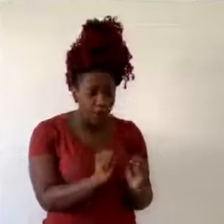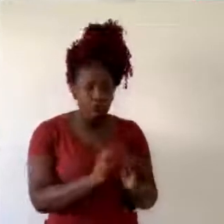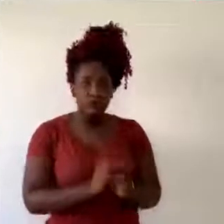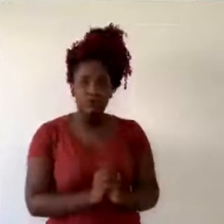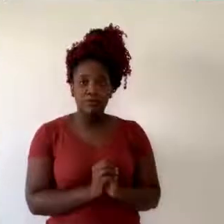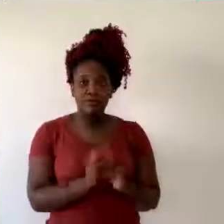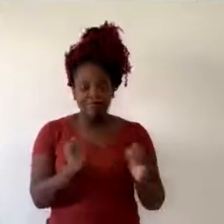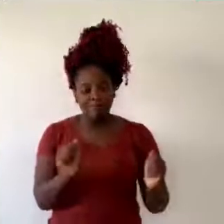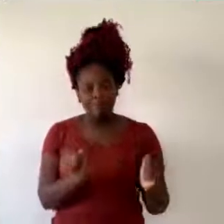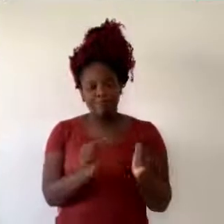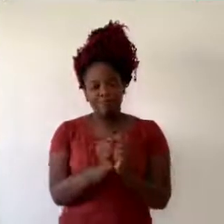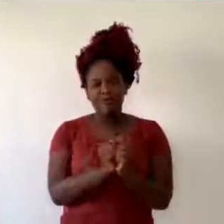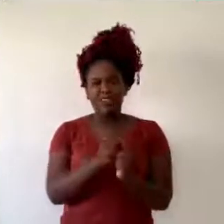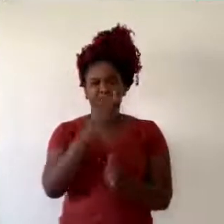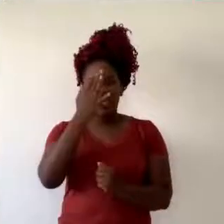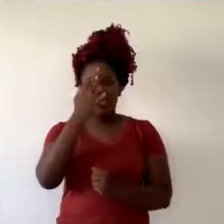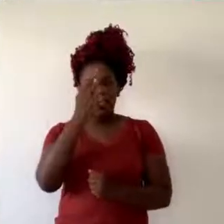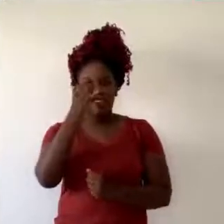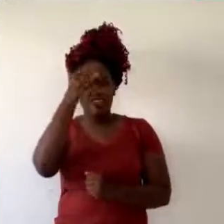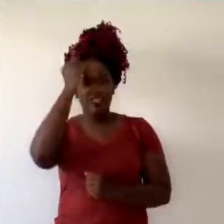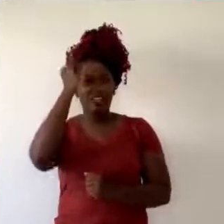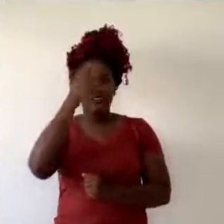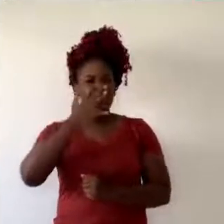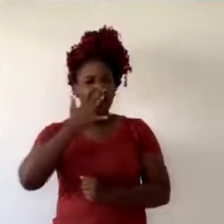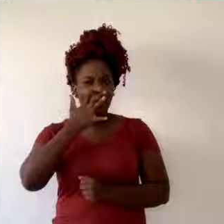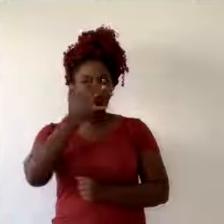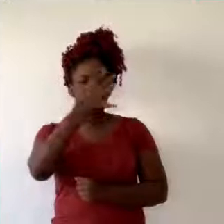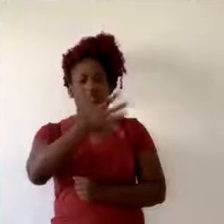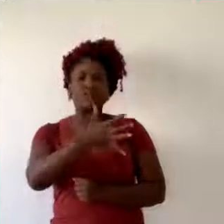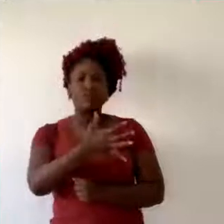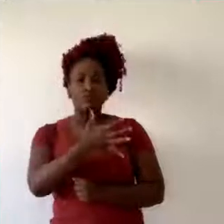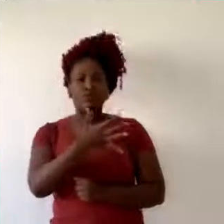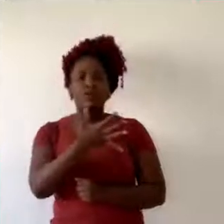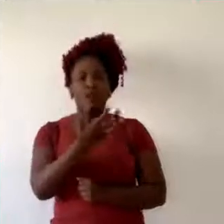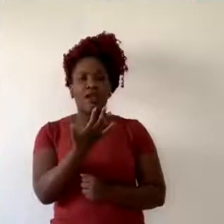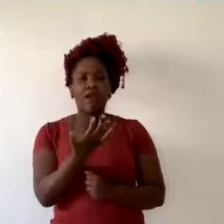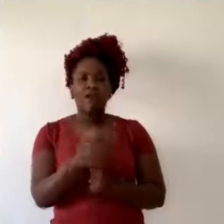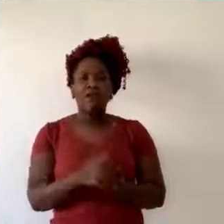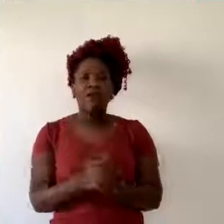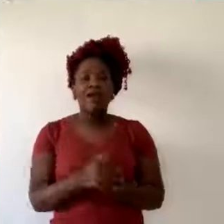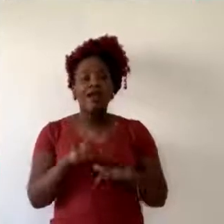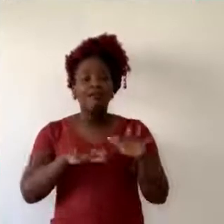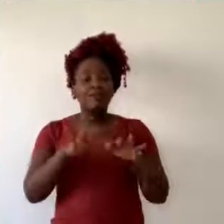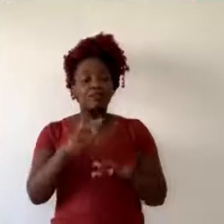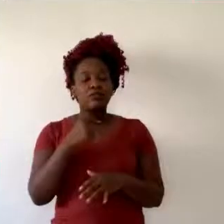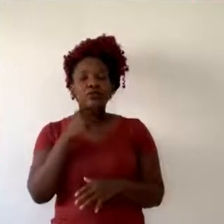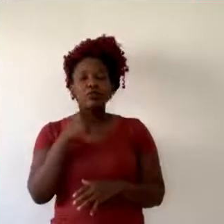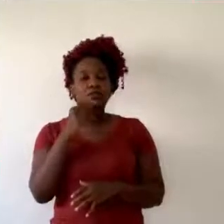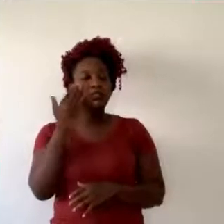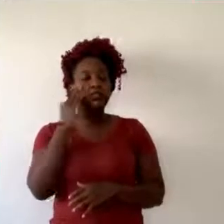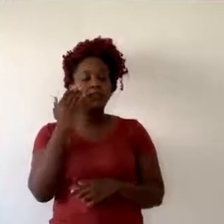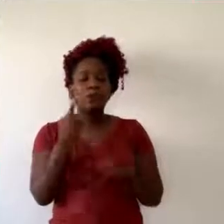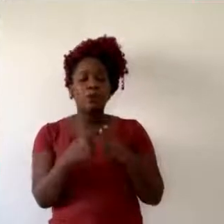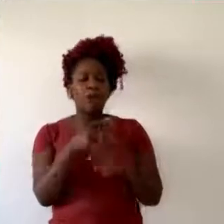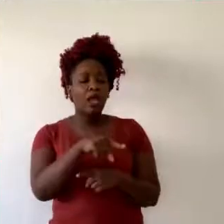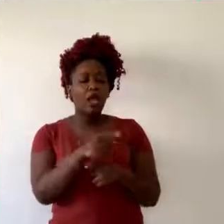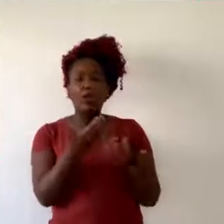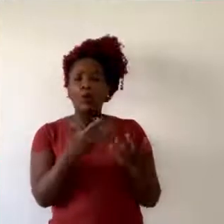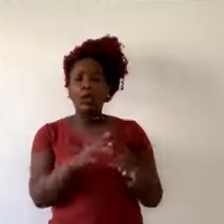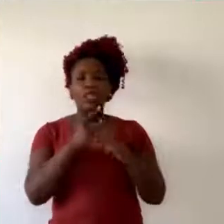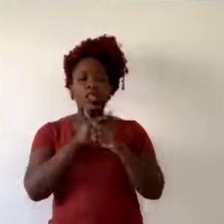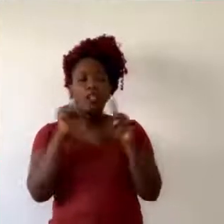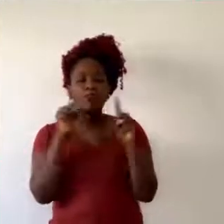you is to be next to her and not judge her? Because oftentimes we can't understand what happens to a woman who